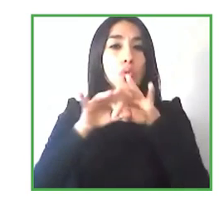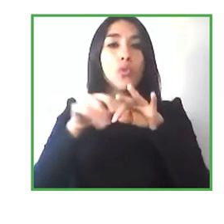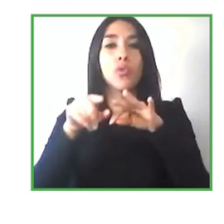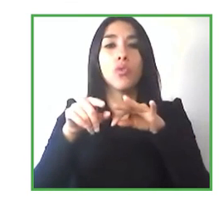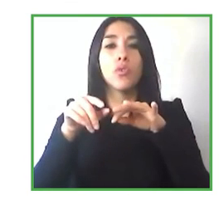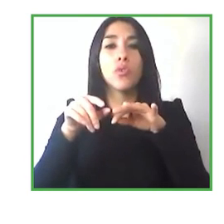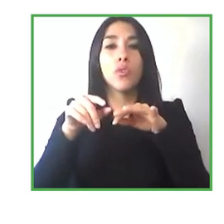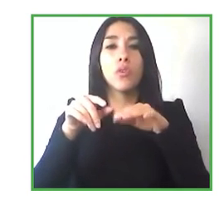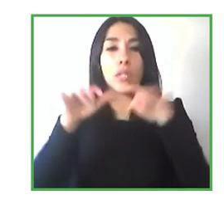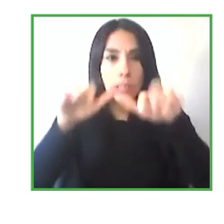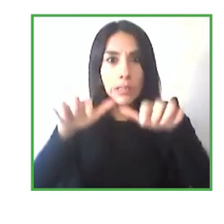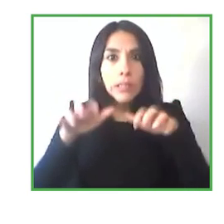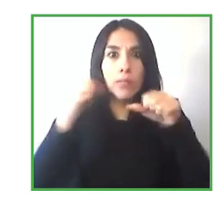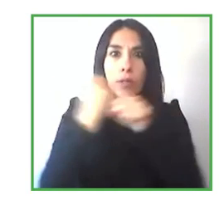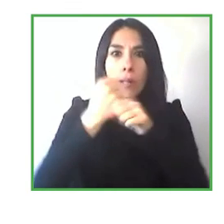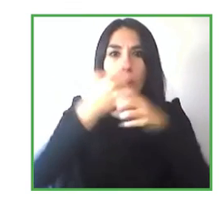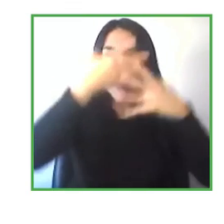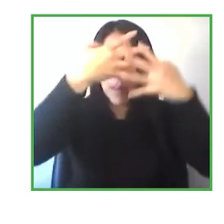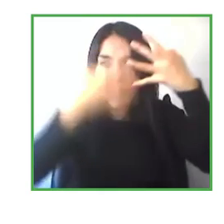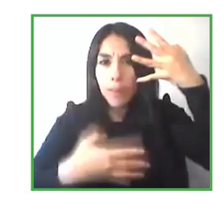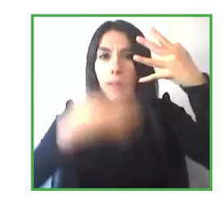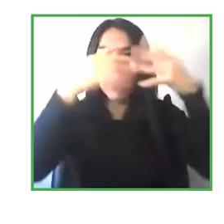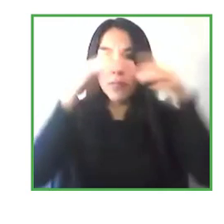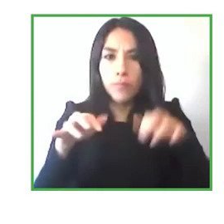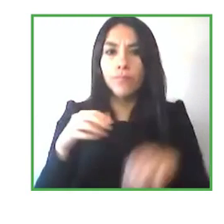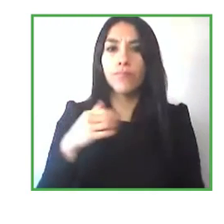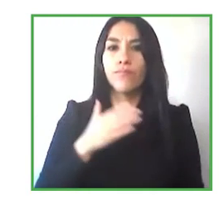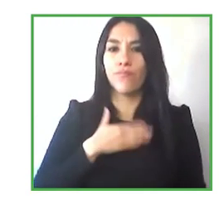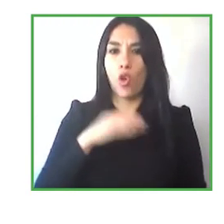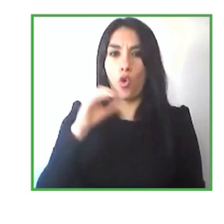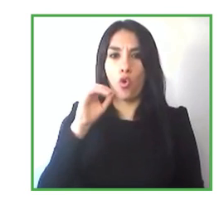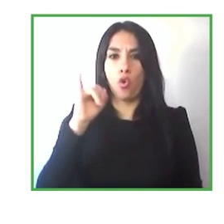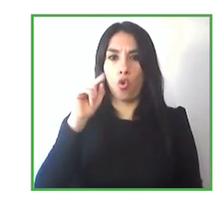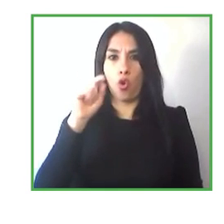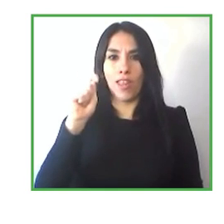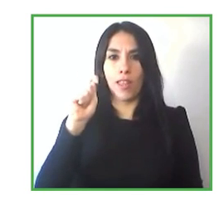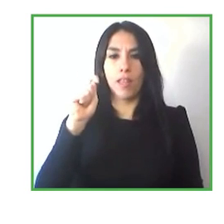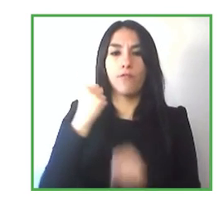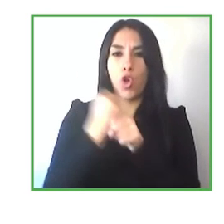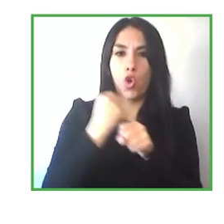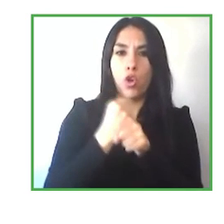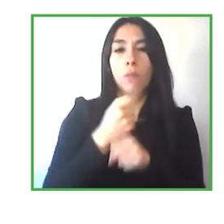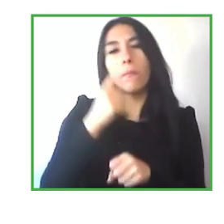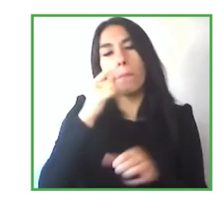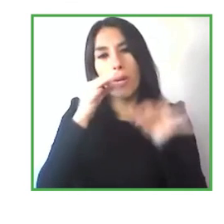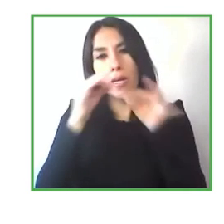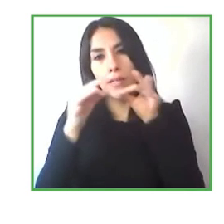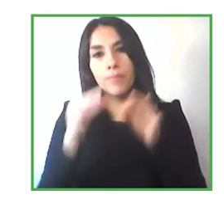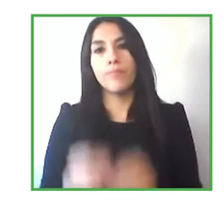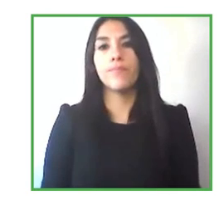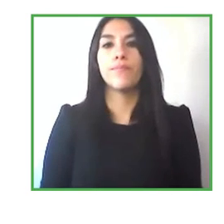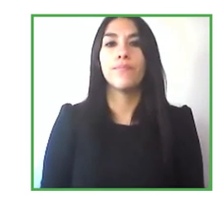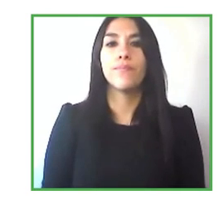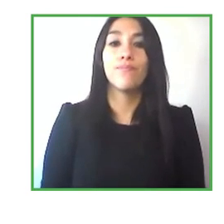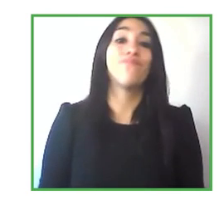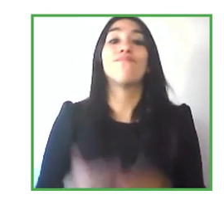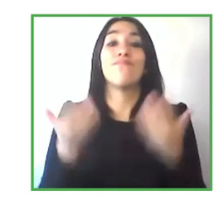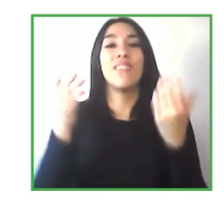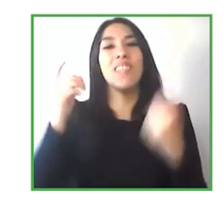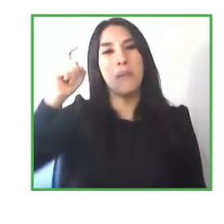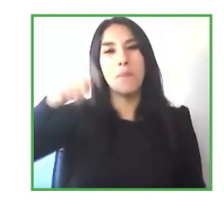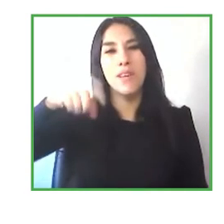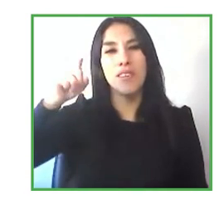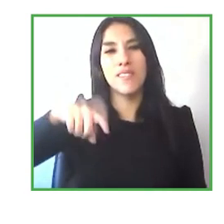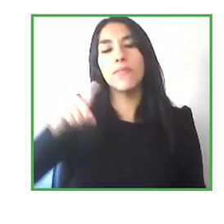to see, look, this is these are skill sets that are already in demand and the demand will